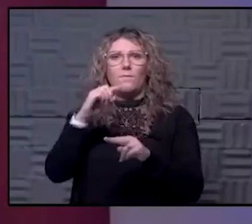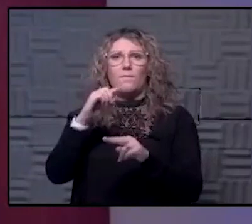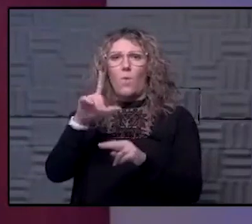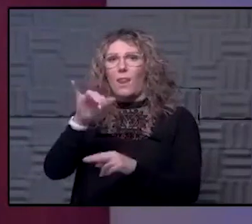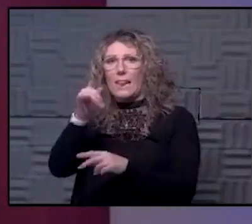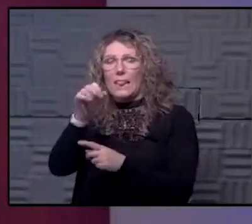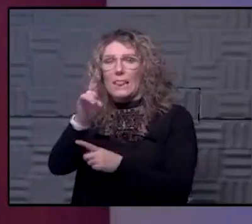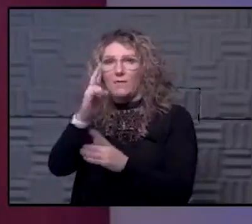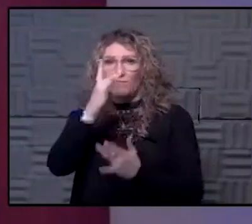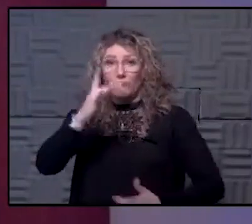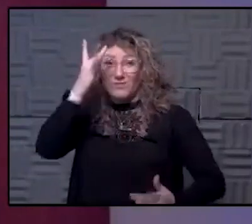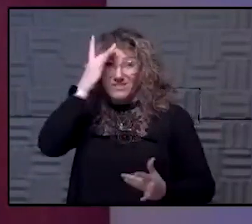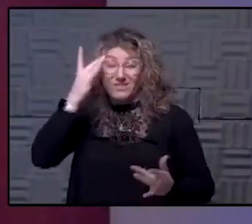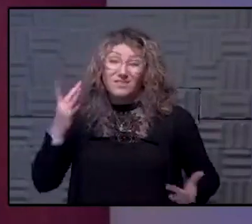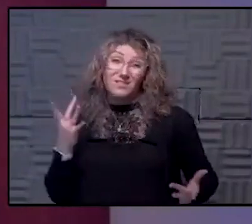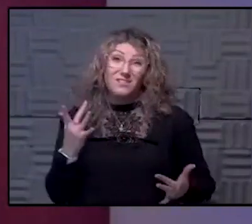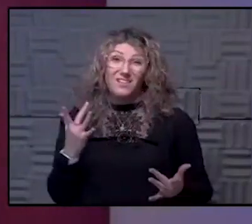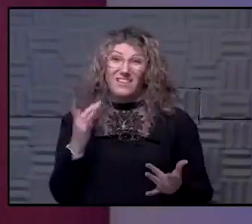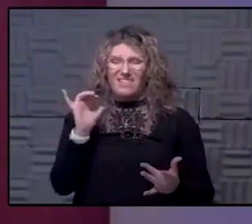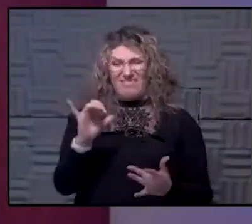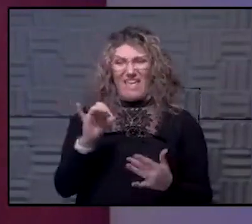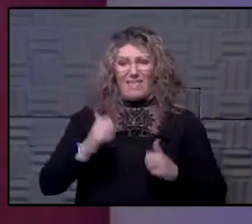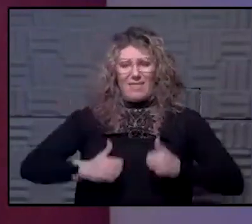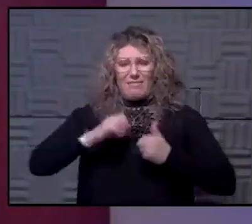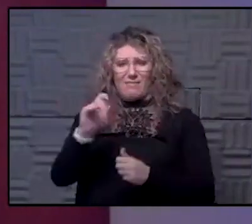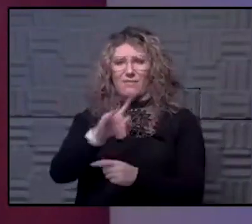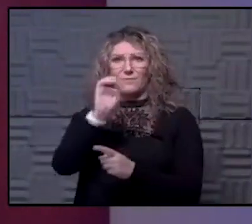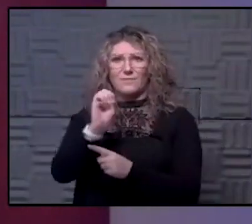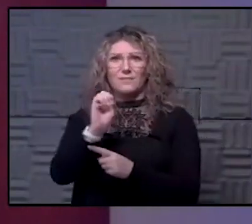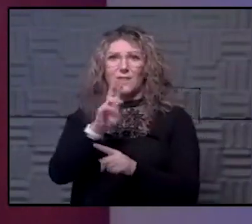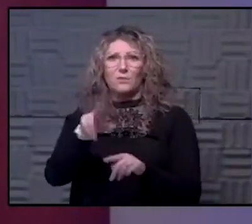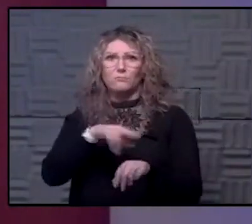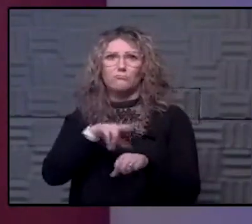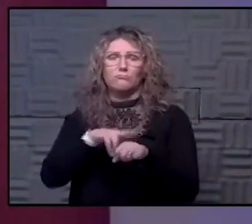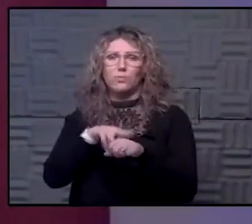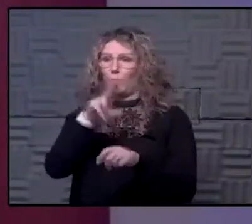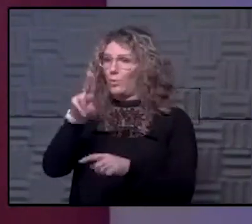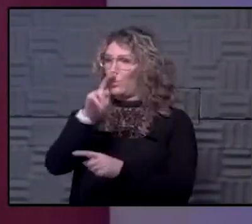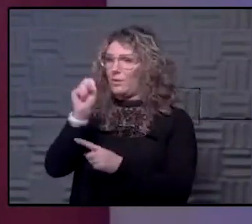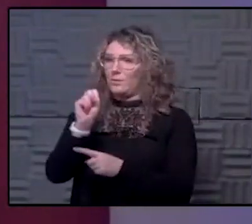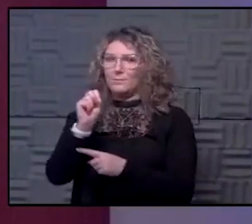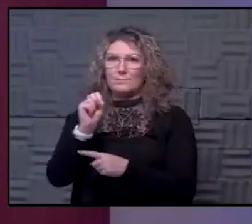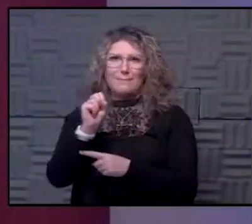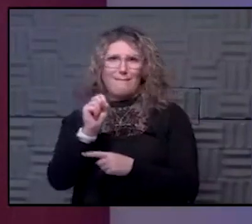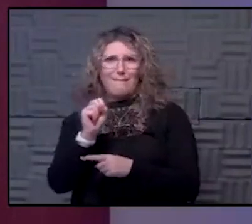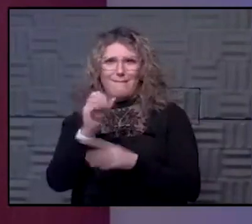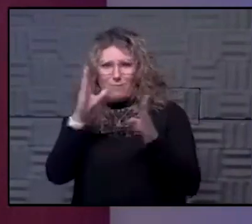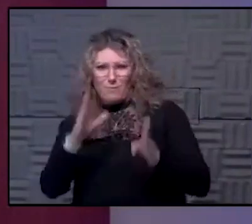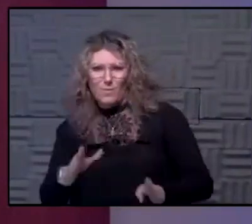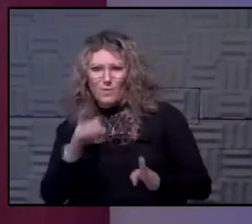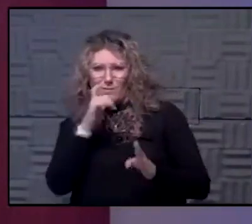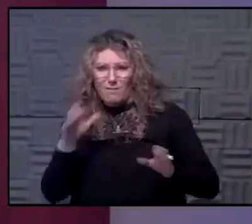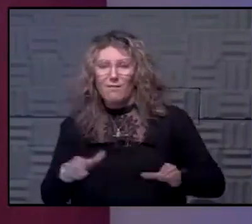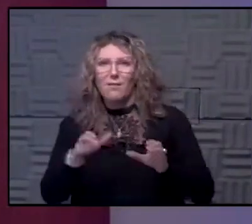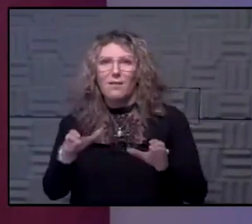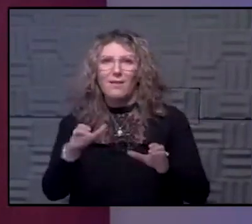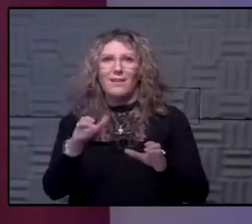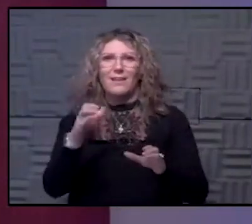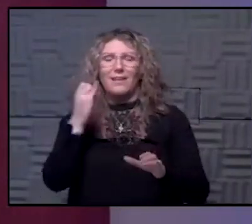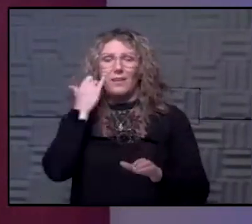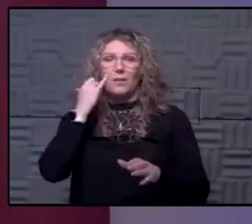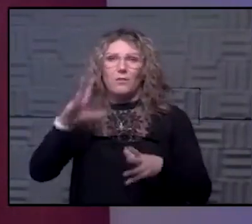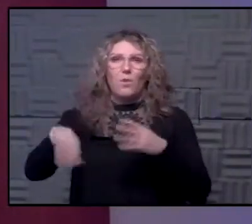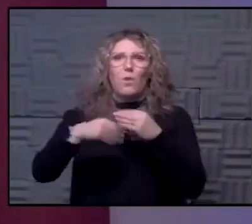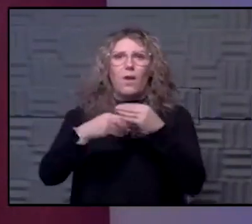disease because the lifestyle of the regular United States citizen is not active. And if you add alcohol onto obesity